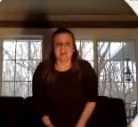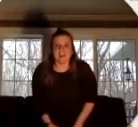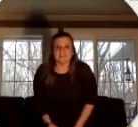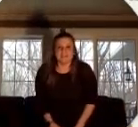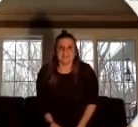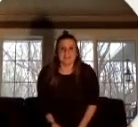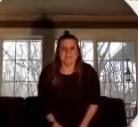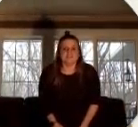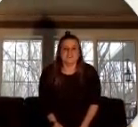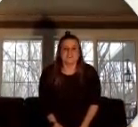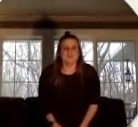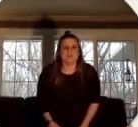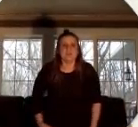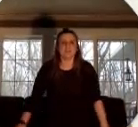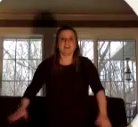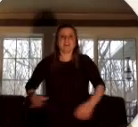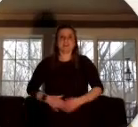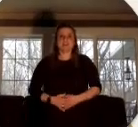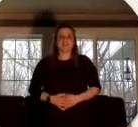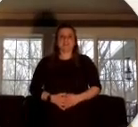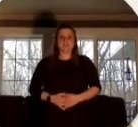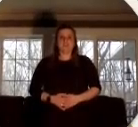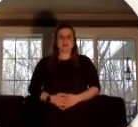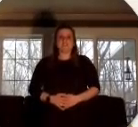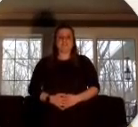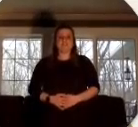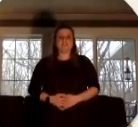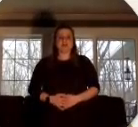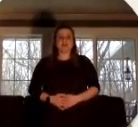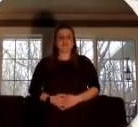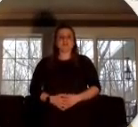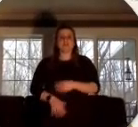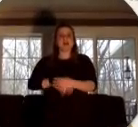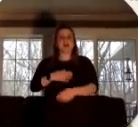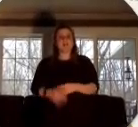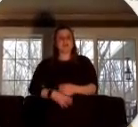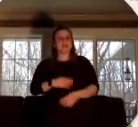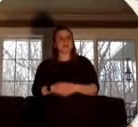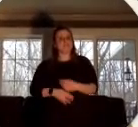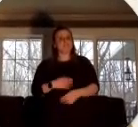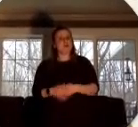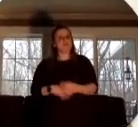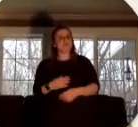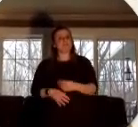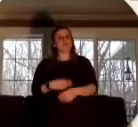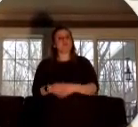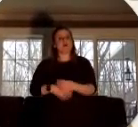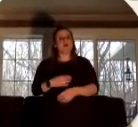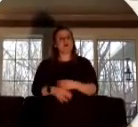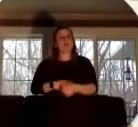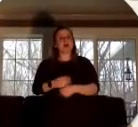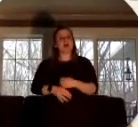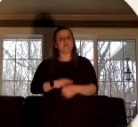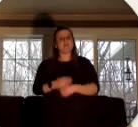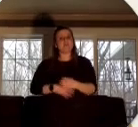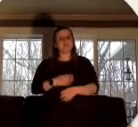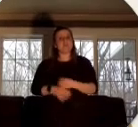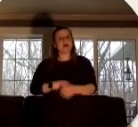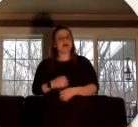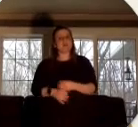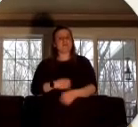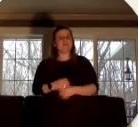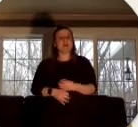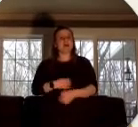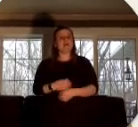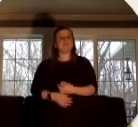I have a little snowman. He is so fat and round. I made him from a snowball I rolled